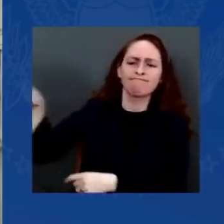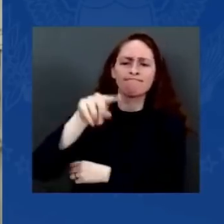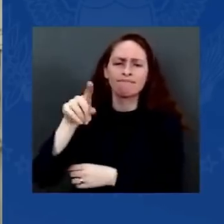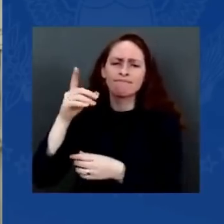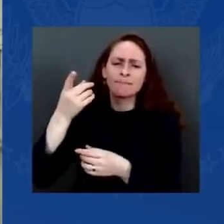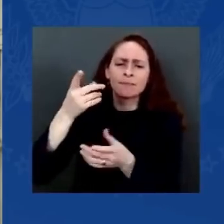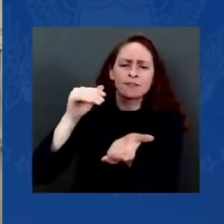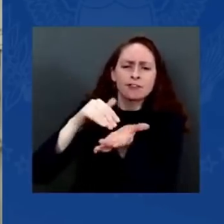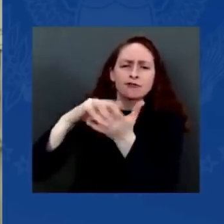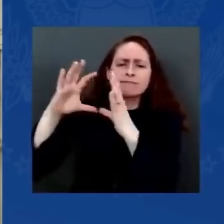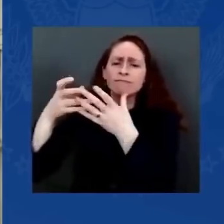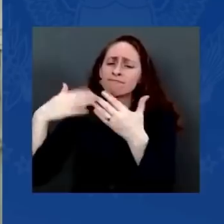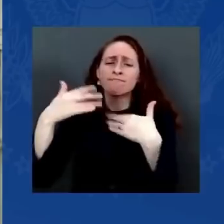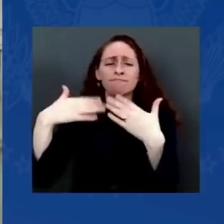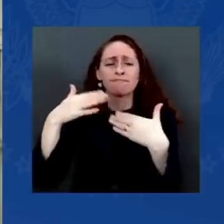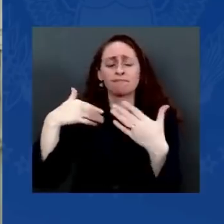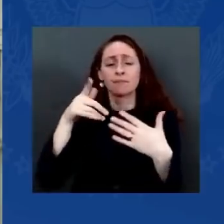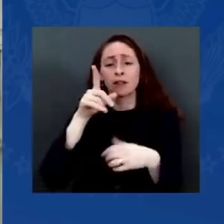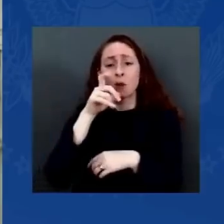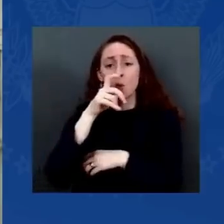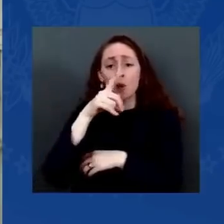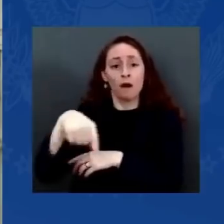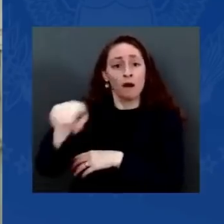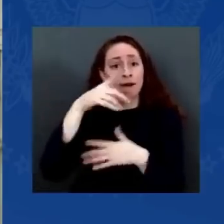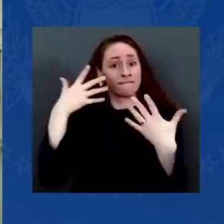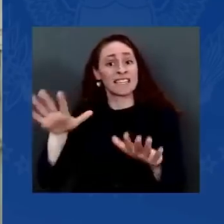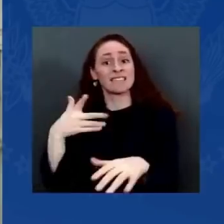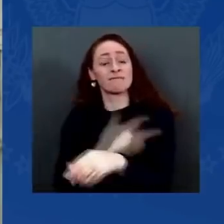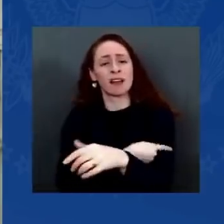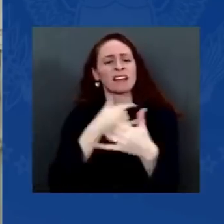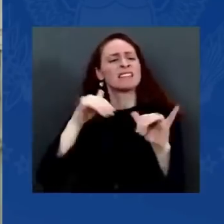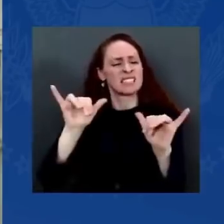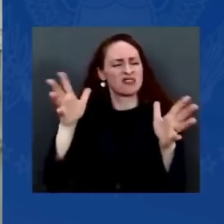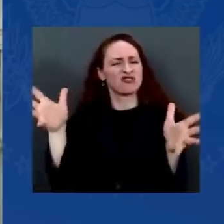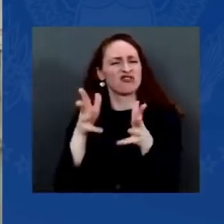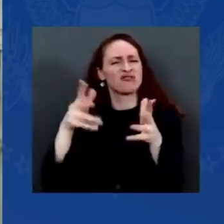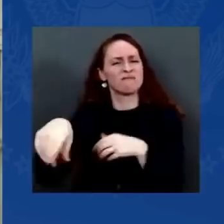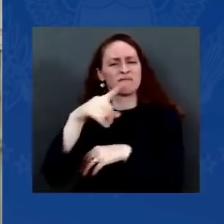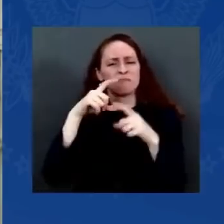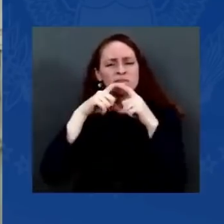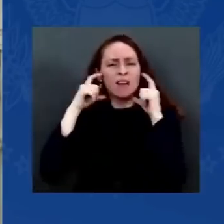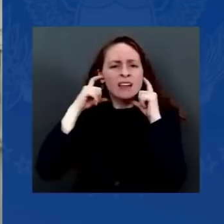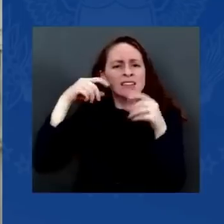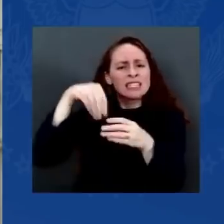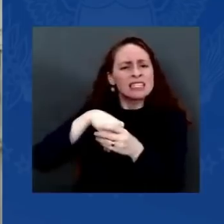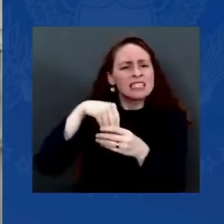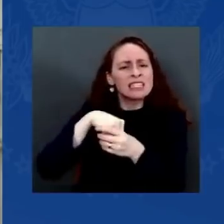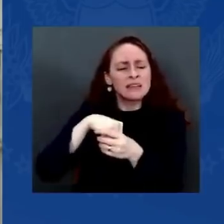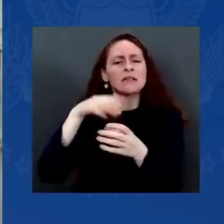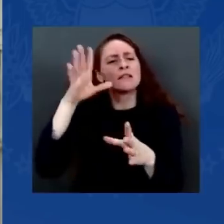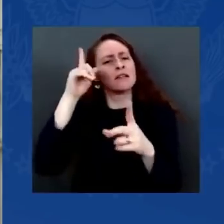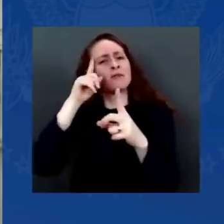settings. Wearing a mask provides extra protection for you and those around you. And I know some Americans are wondering if you can